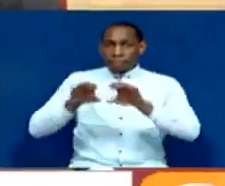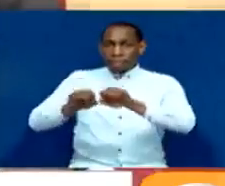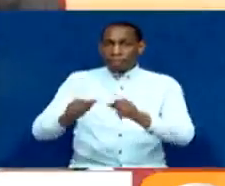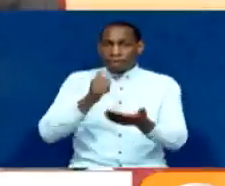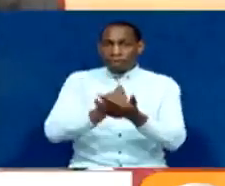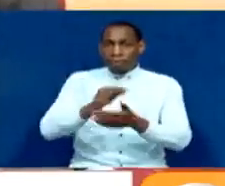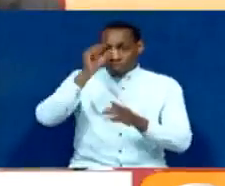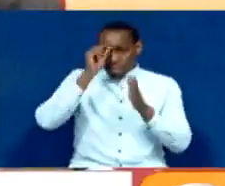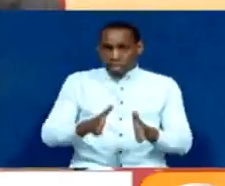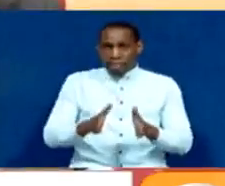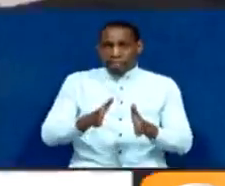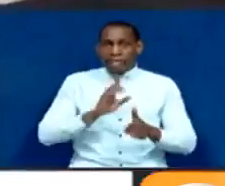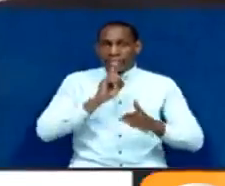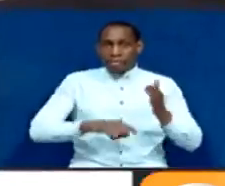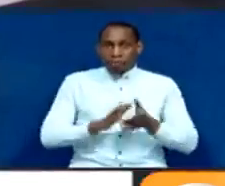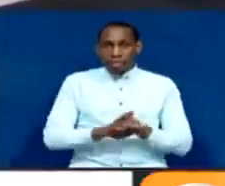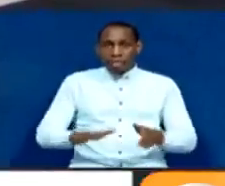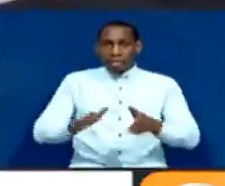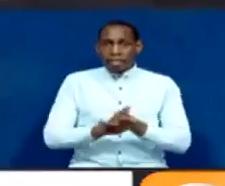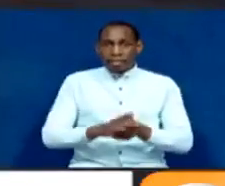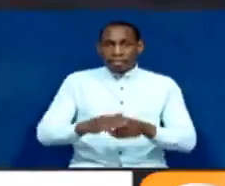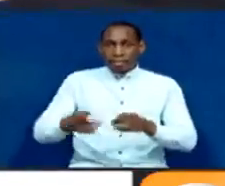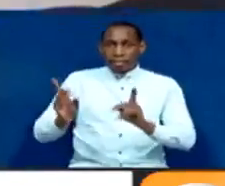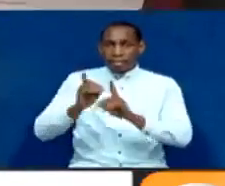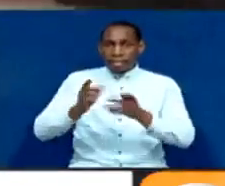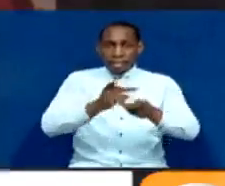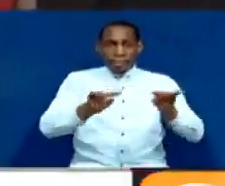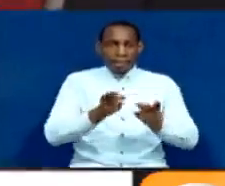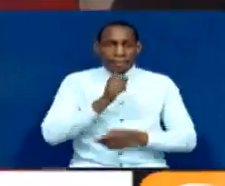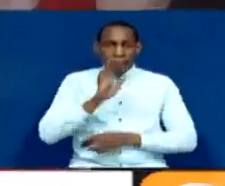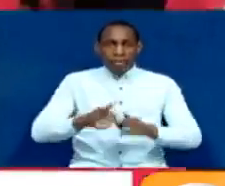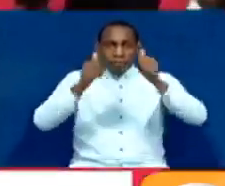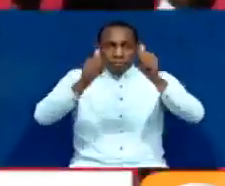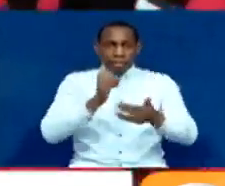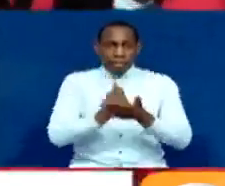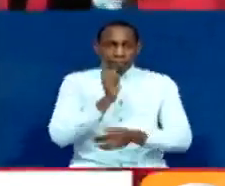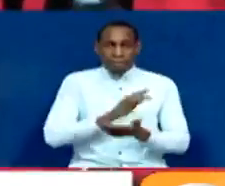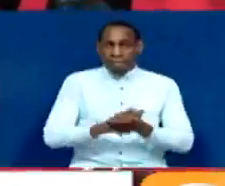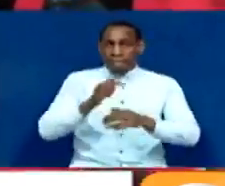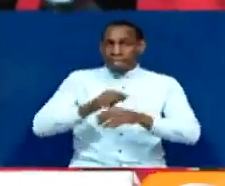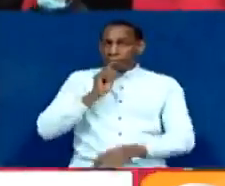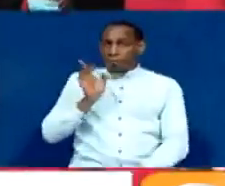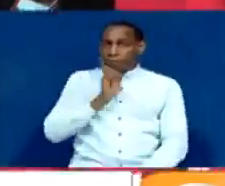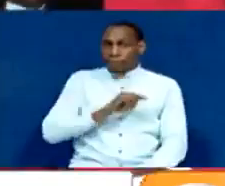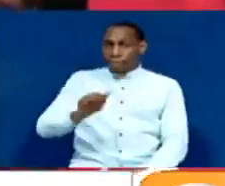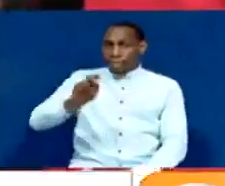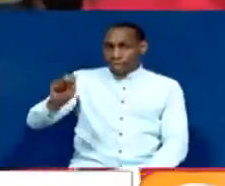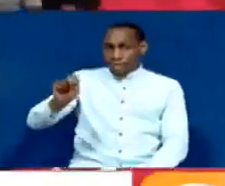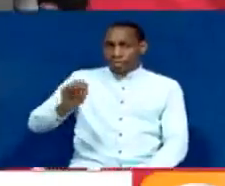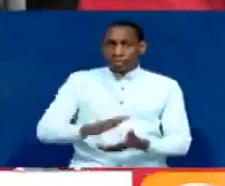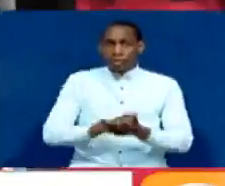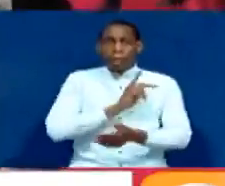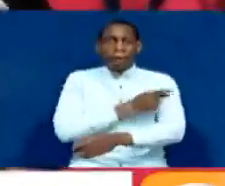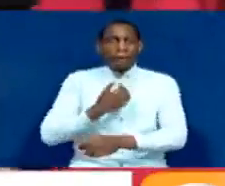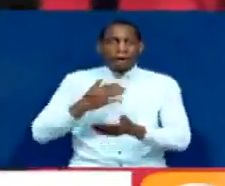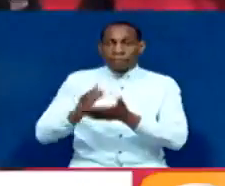office in governor's rule dictates that the date and place of swearing-in is gazetted. Once sworn in, Kananu will